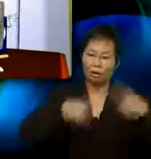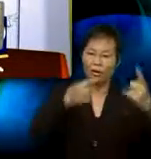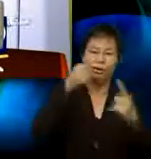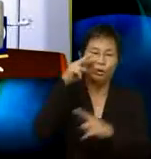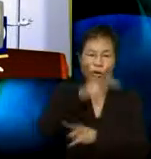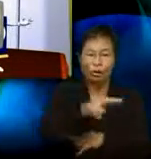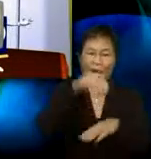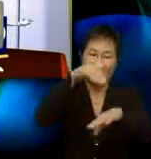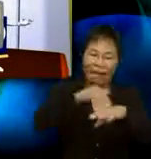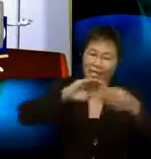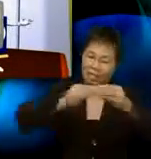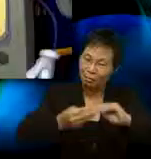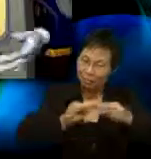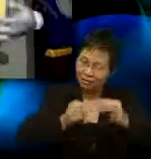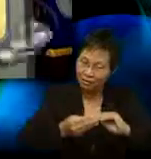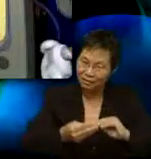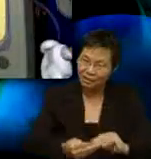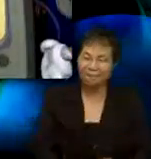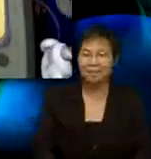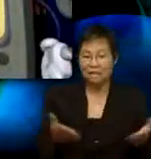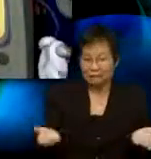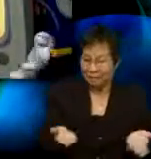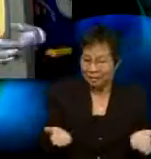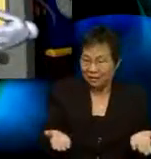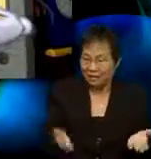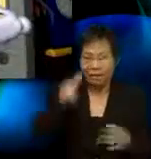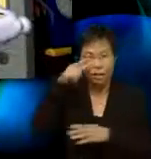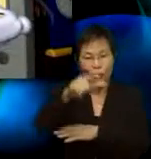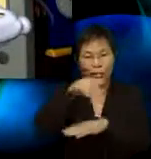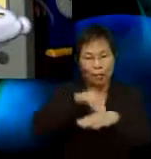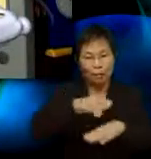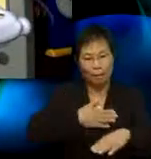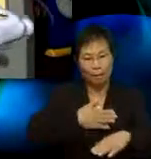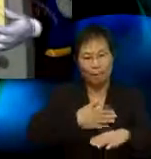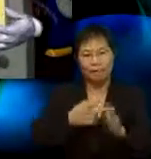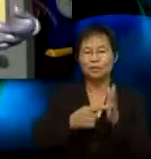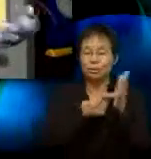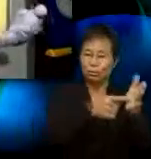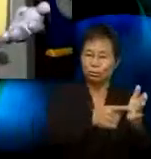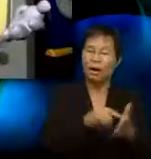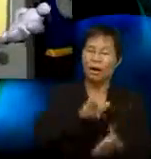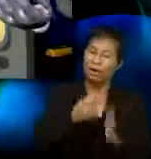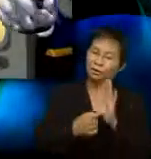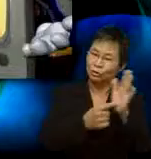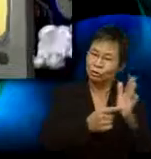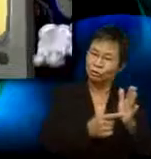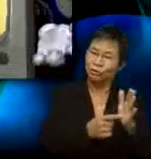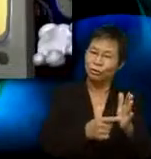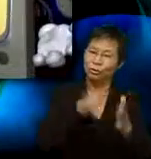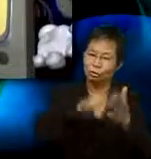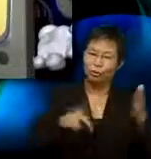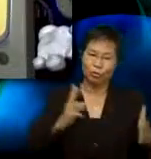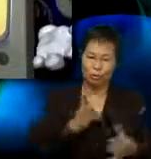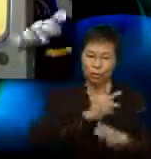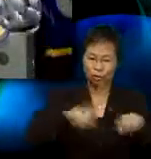at numbers. Here, look at my display. I'll show you what we're